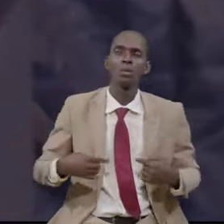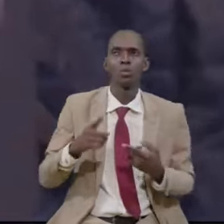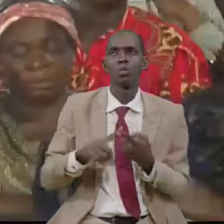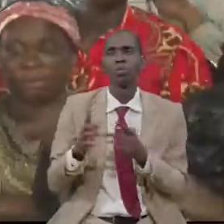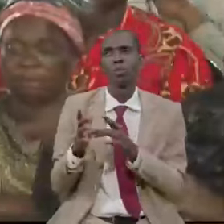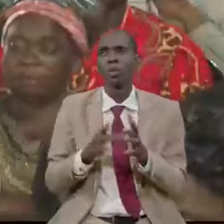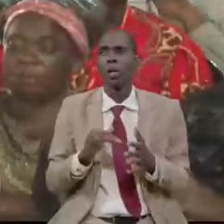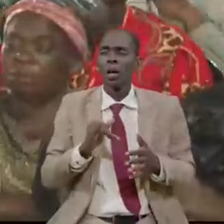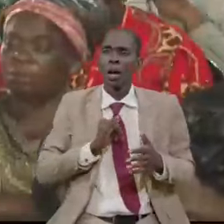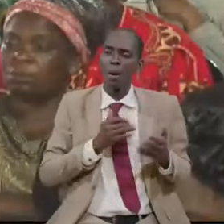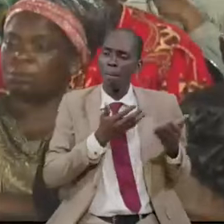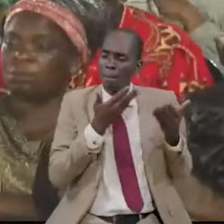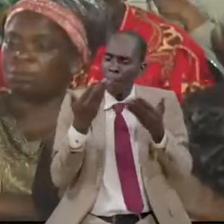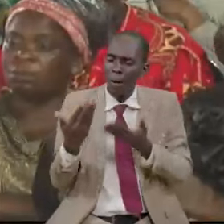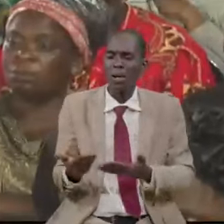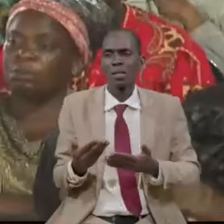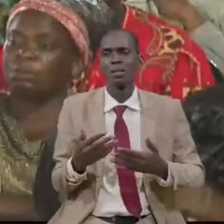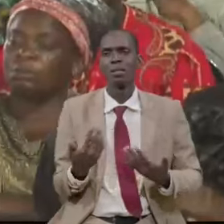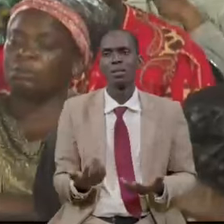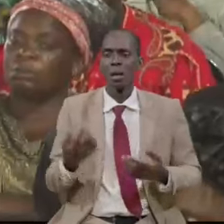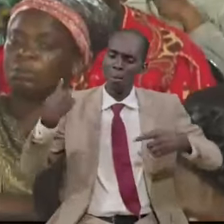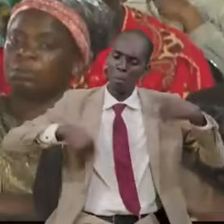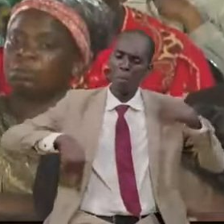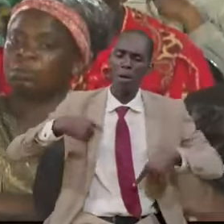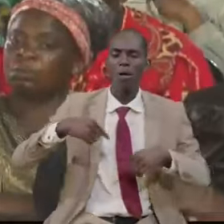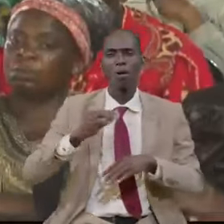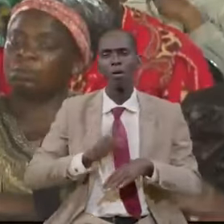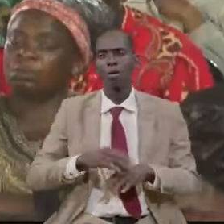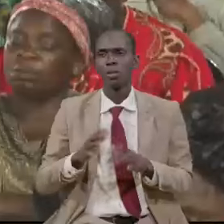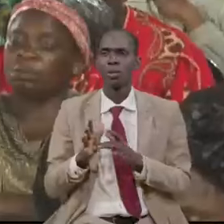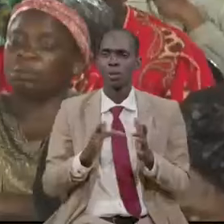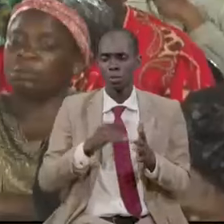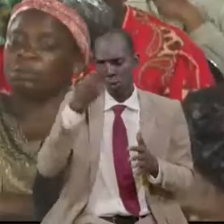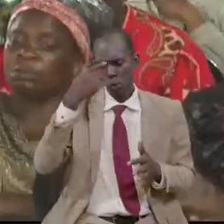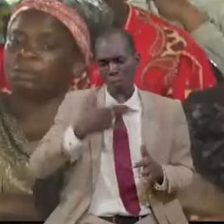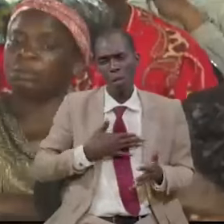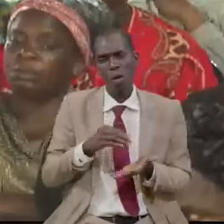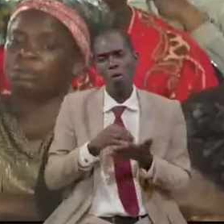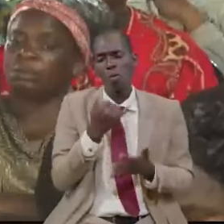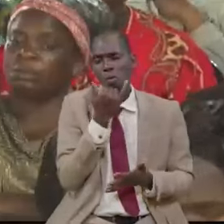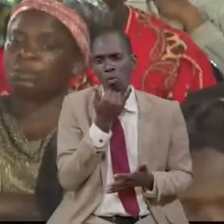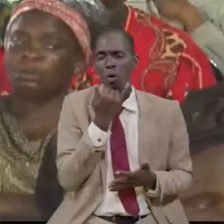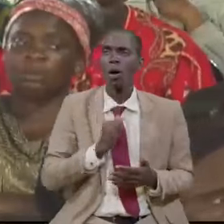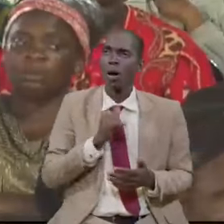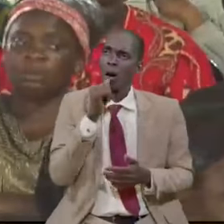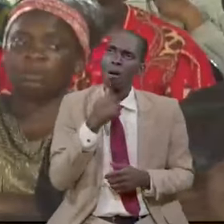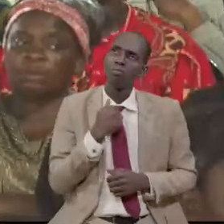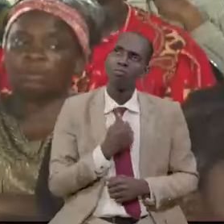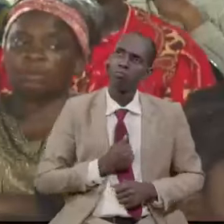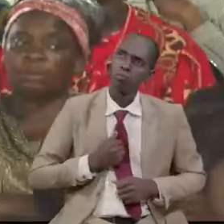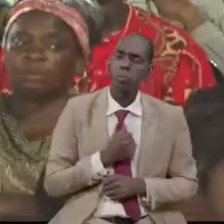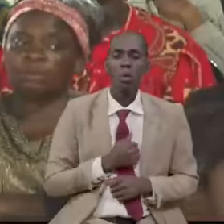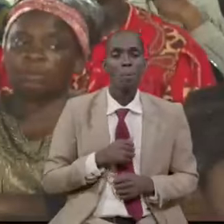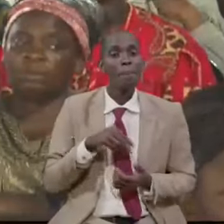cause striking on Jesus. I'm sorry for that. That's what sorry means. I'm so sorry.